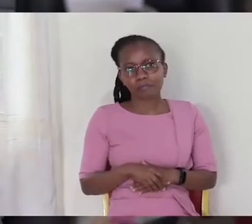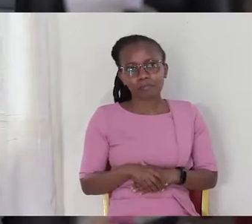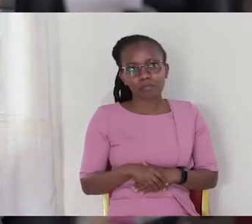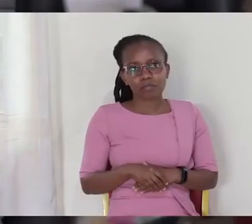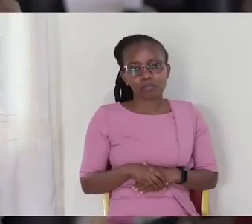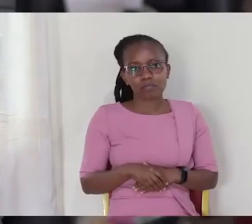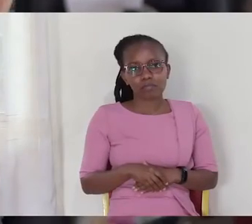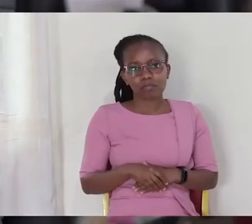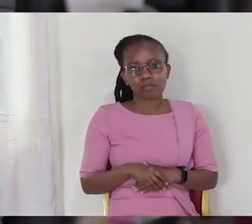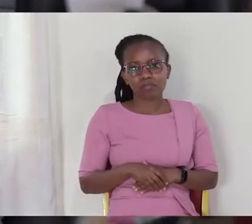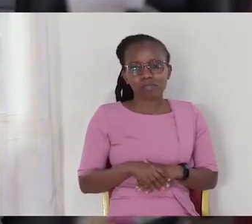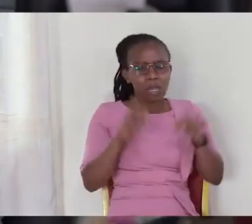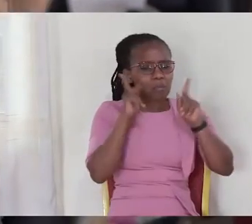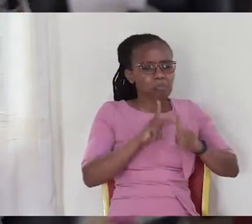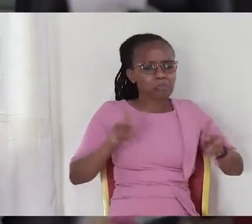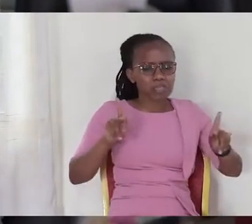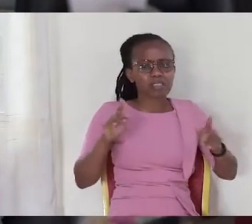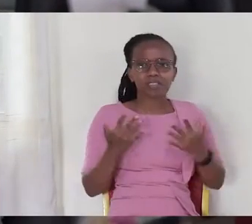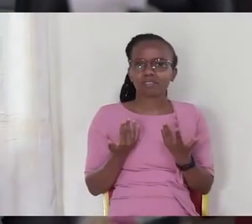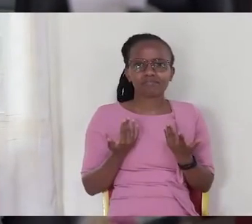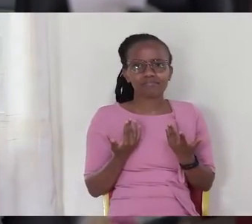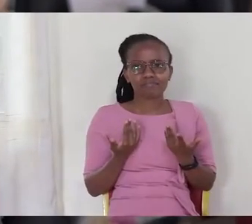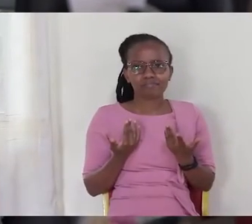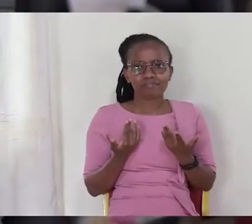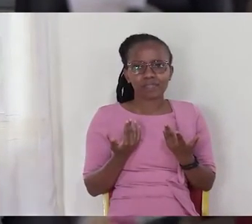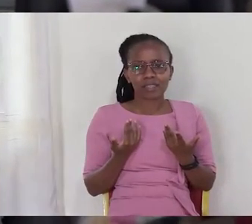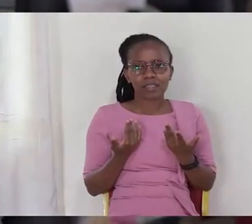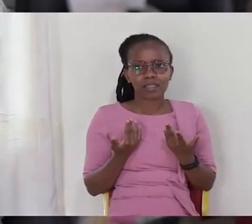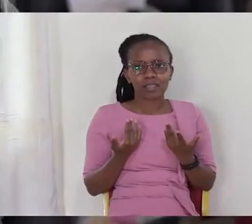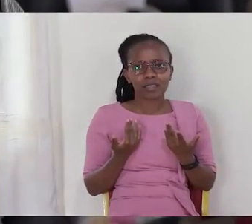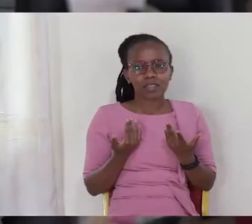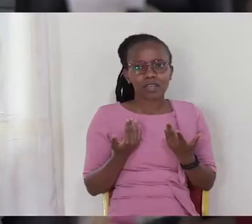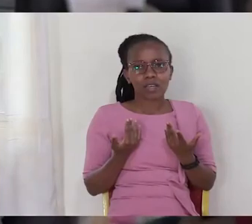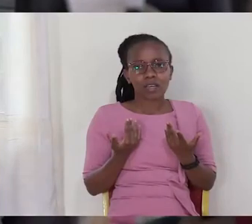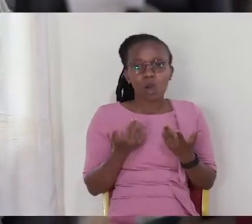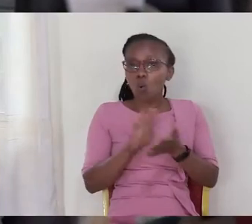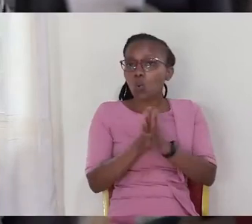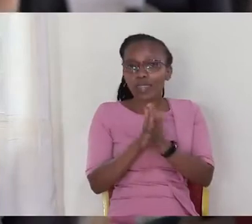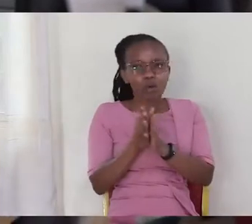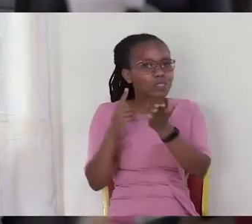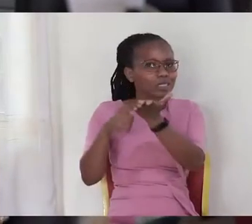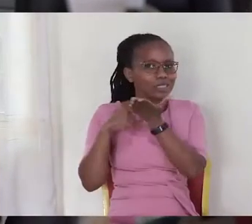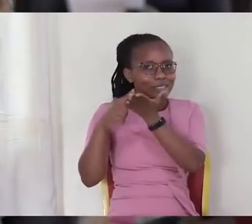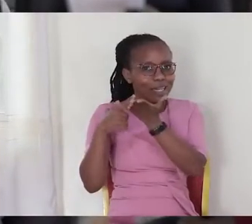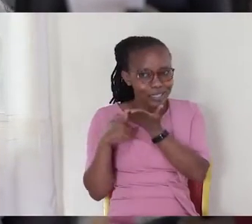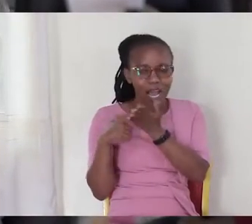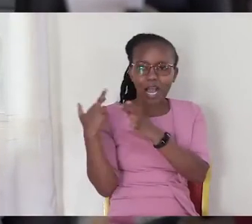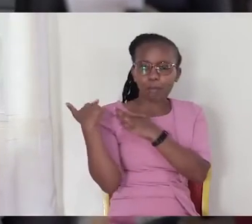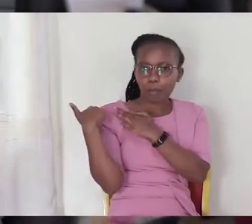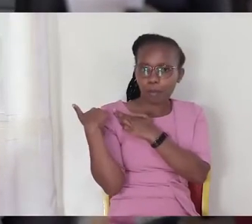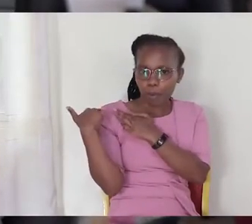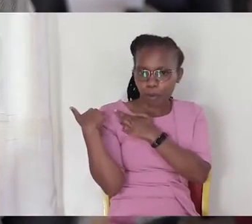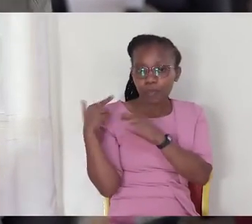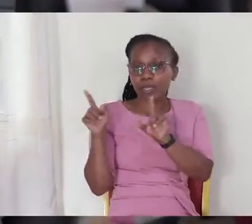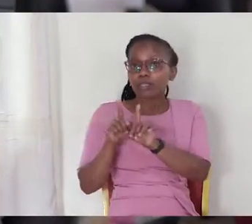We need to challenge this notion of peace at all cost without going into the depth of discussing accountability and